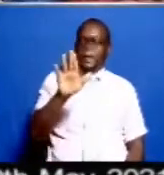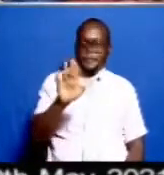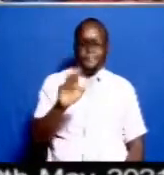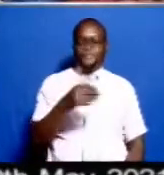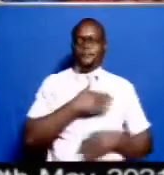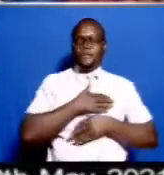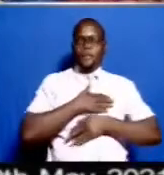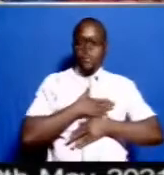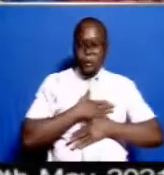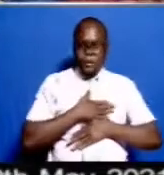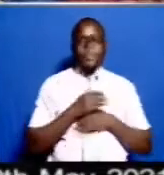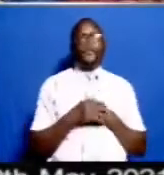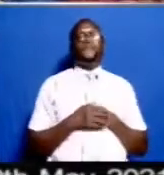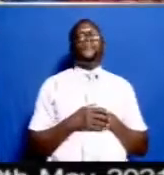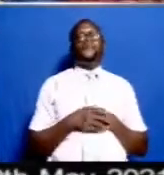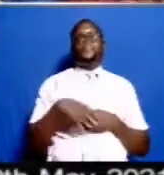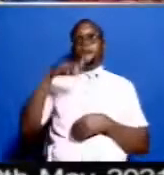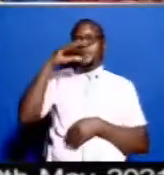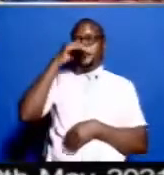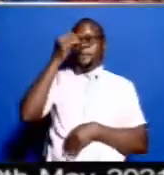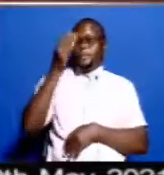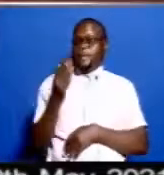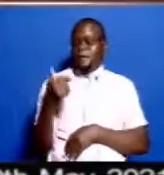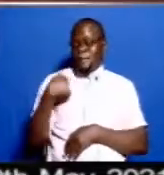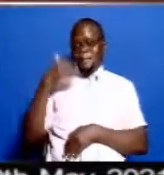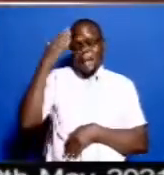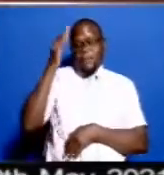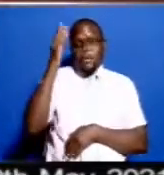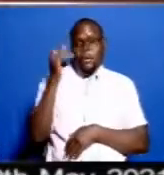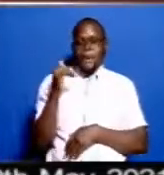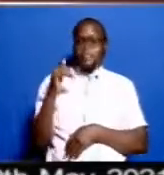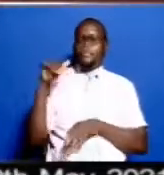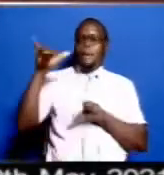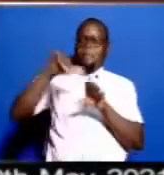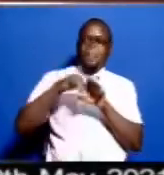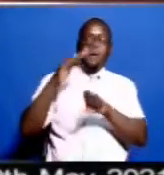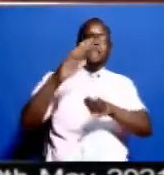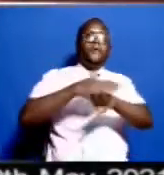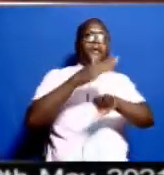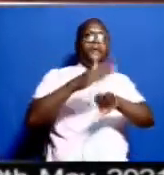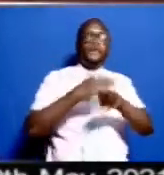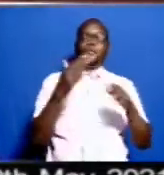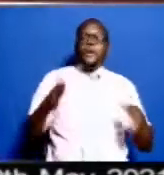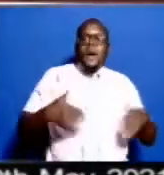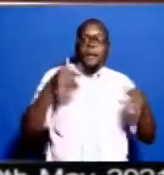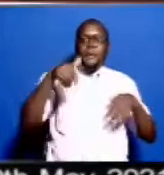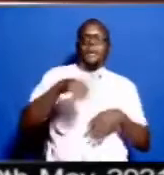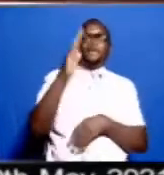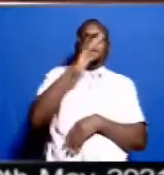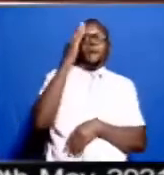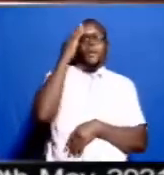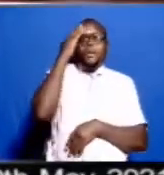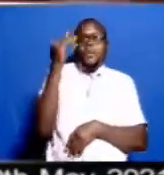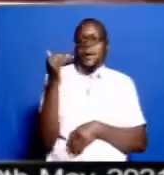Honorable Speaker, I do not know why the member for Kikuyu is so excited this afternoon.